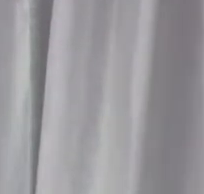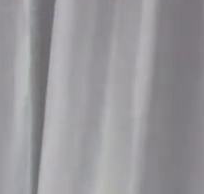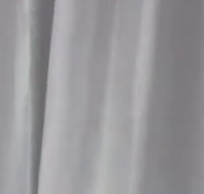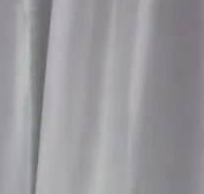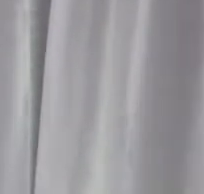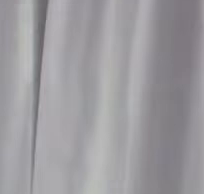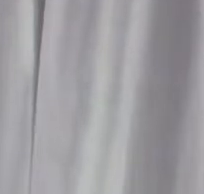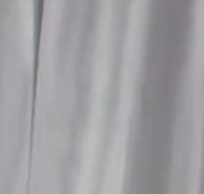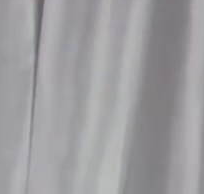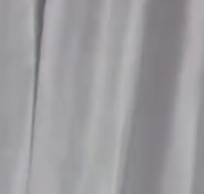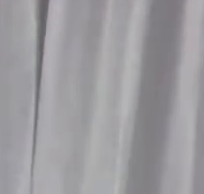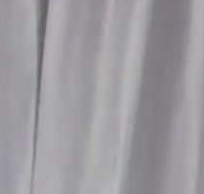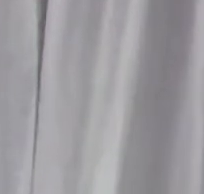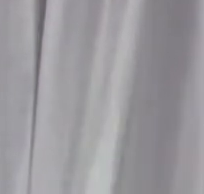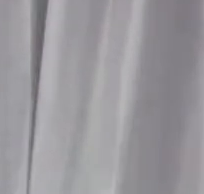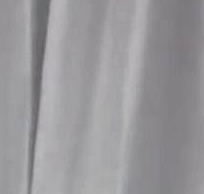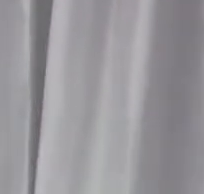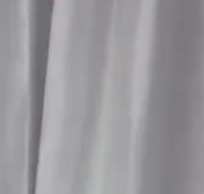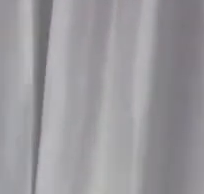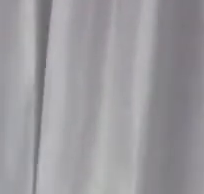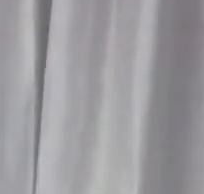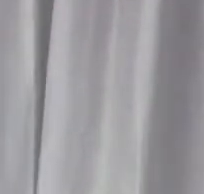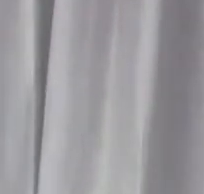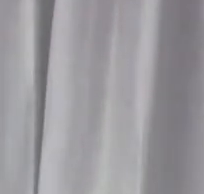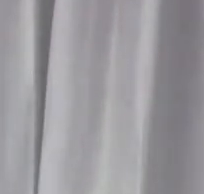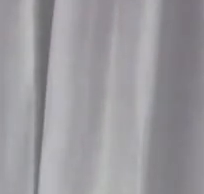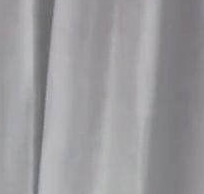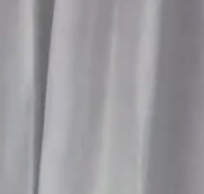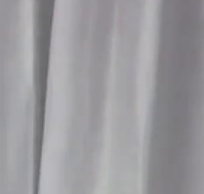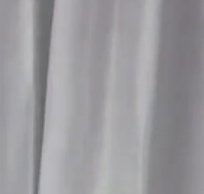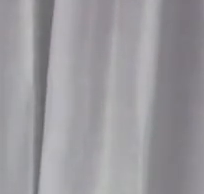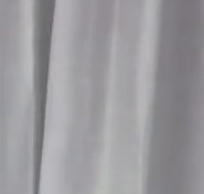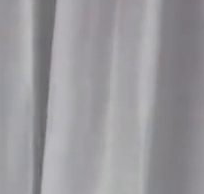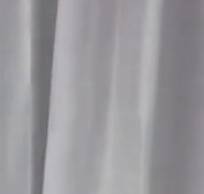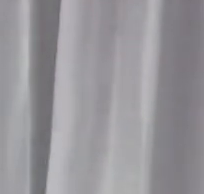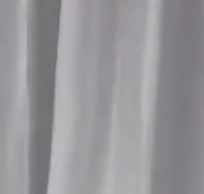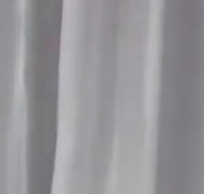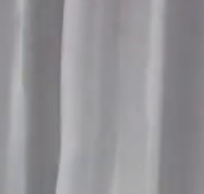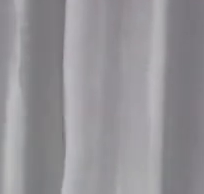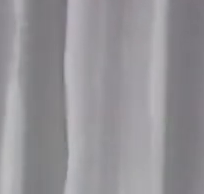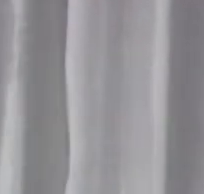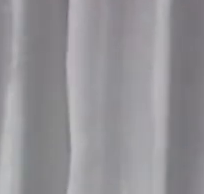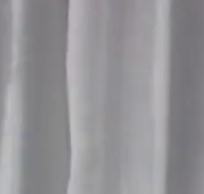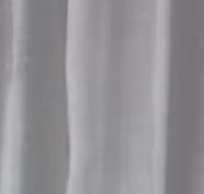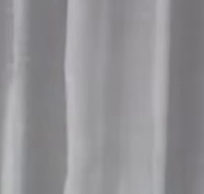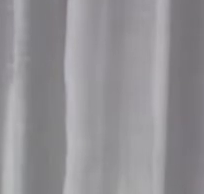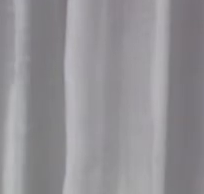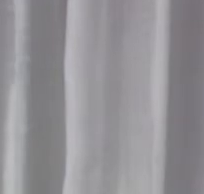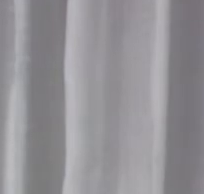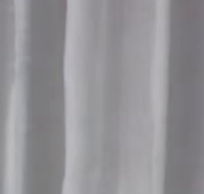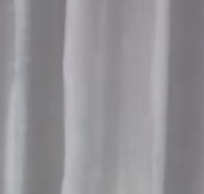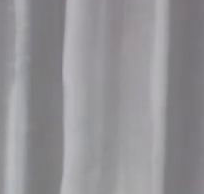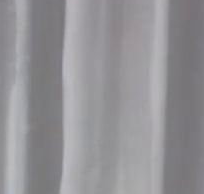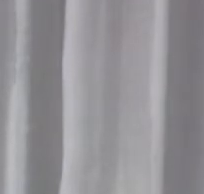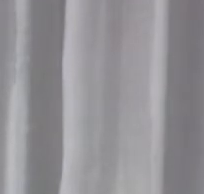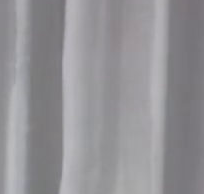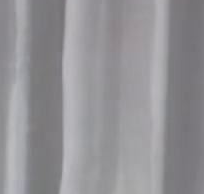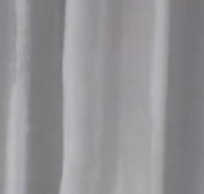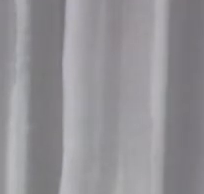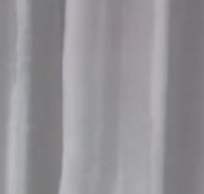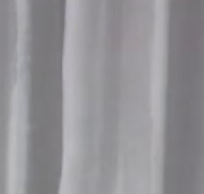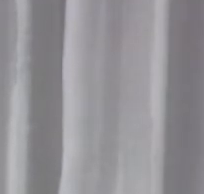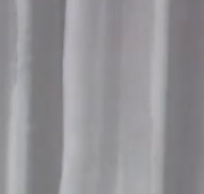But he was wounded for our transgressions. He was bruised for our iniquities.